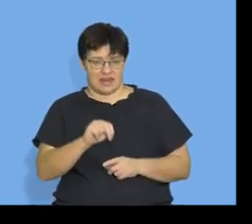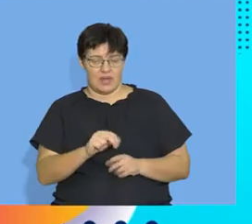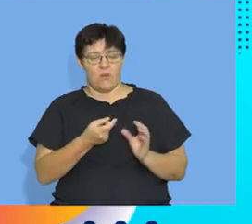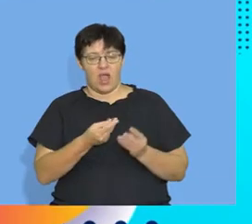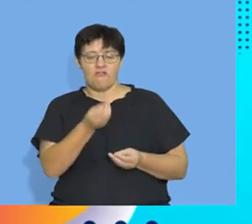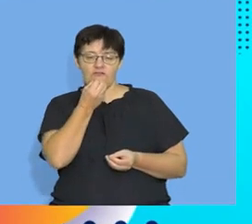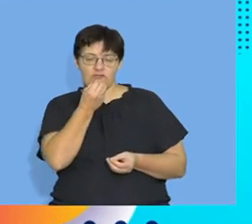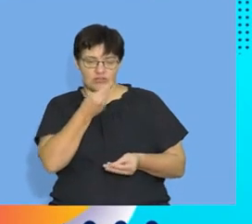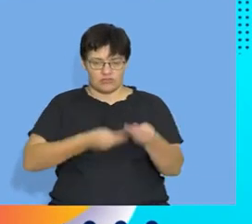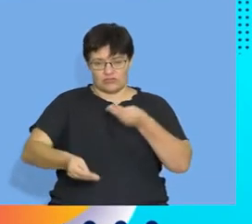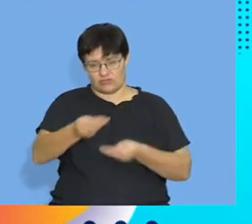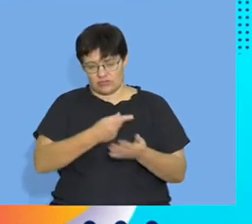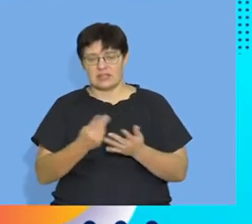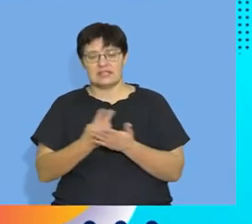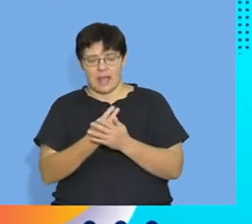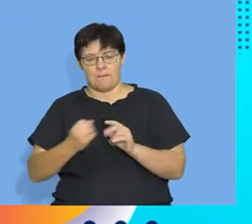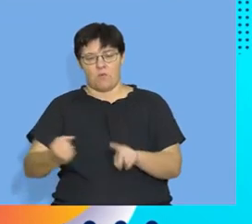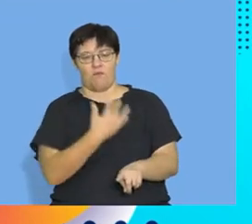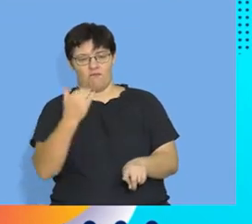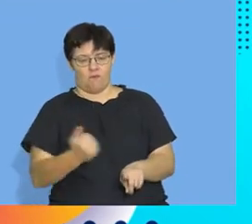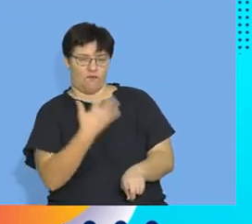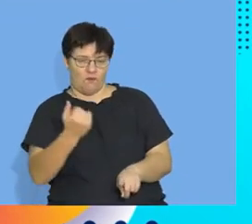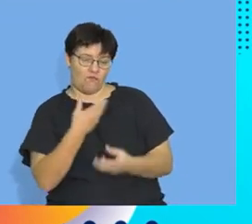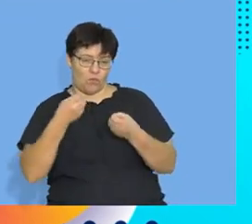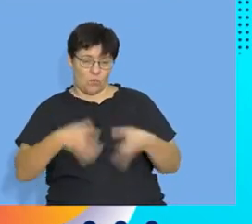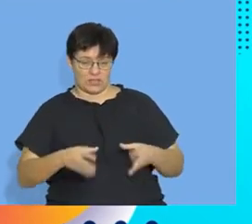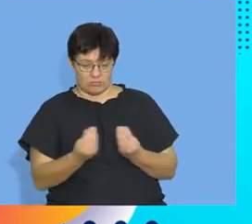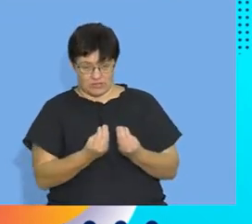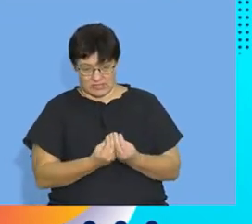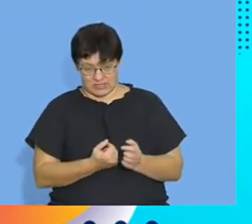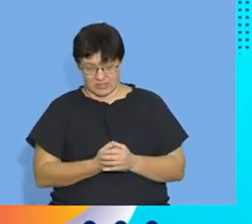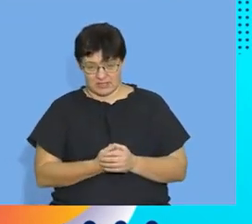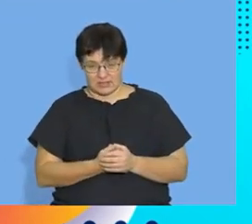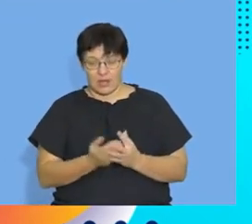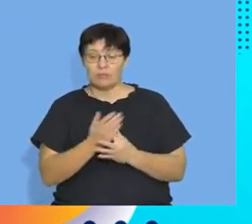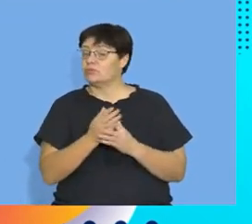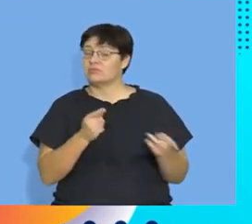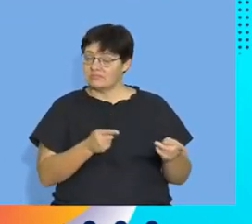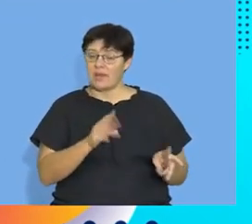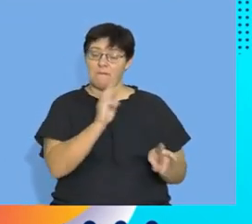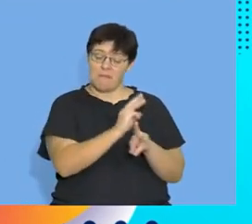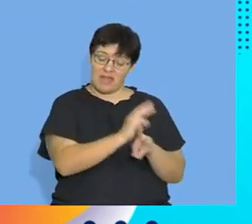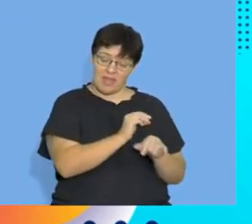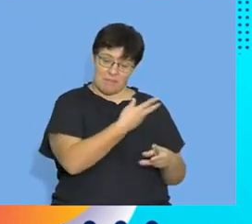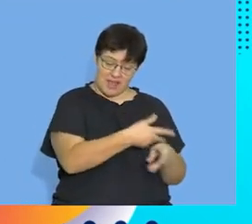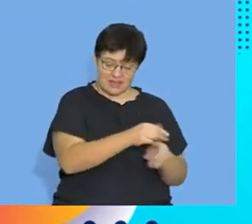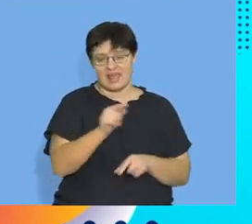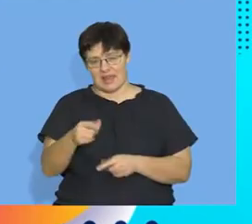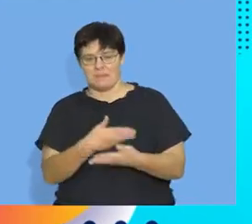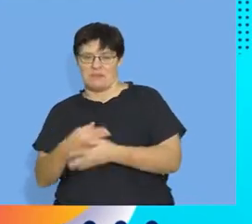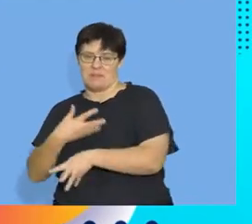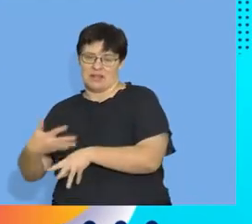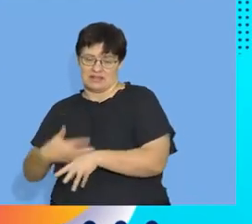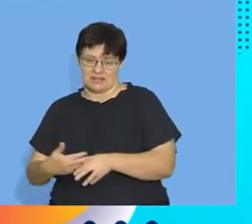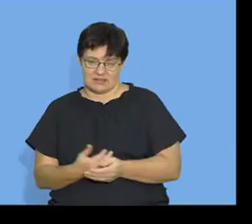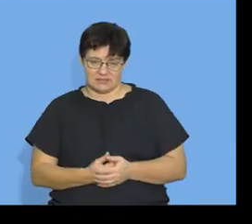vein that allow for the exchange of nutrients as well as the exchange of waste products between the maternal blood supply and